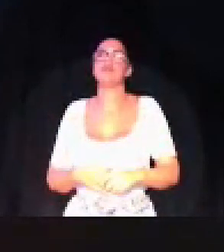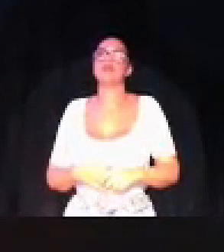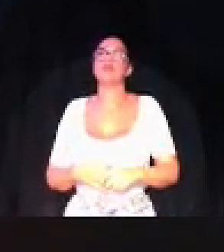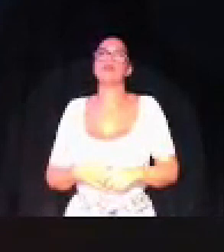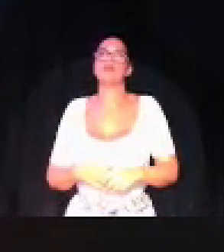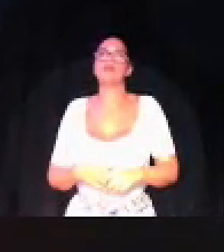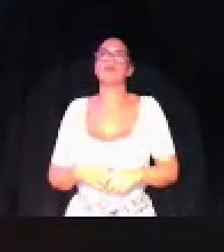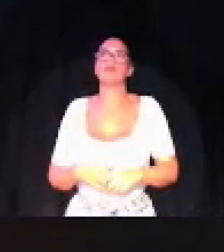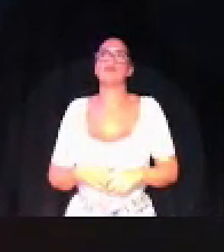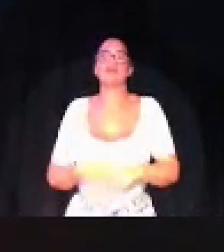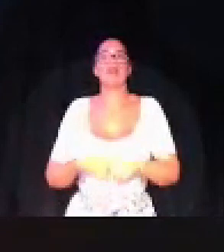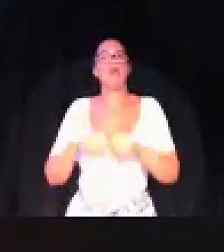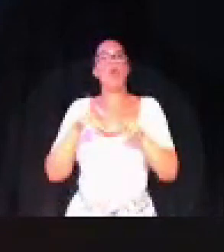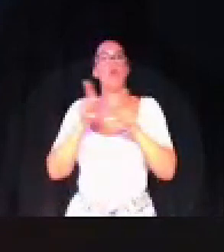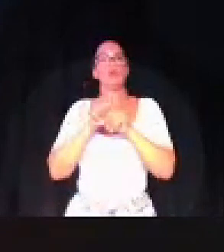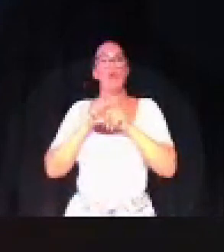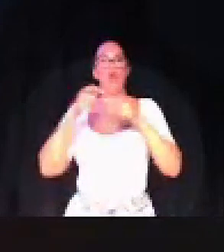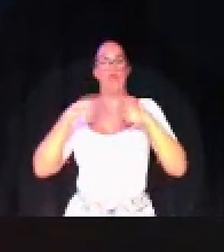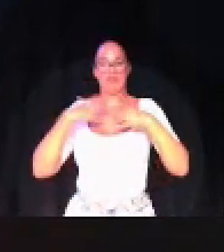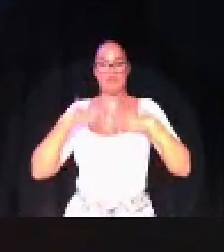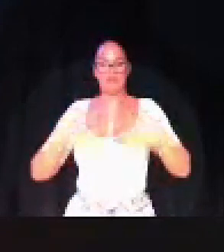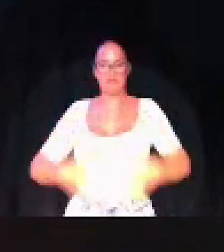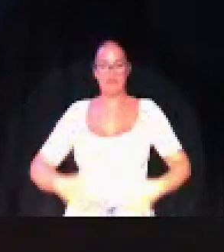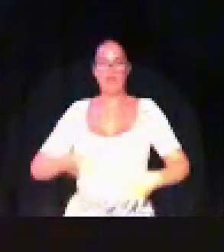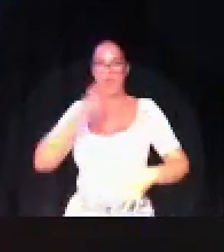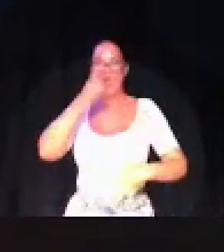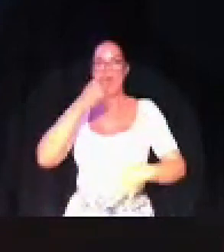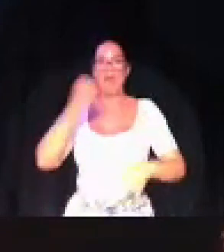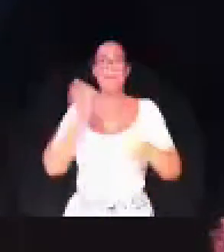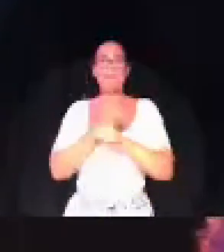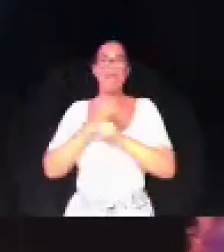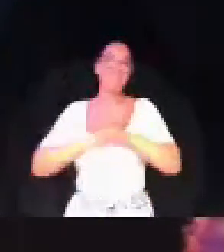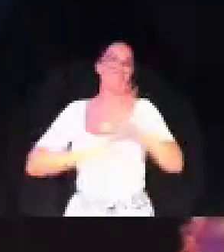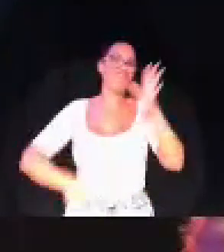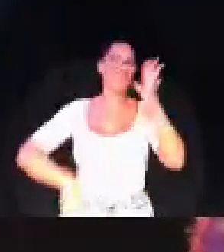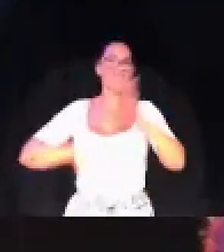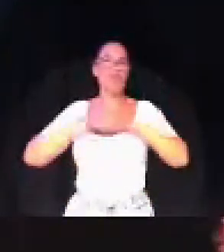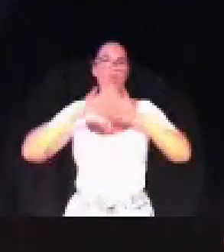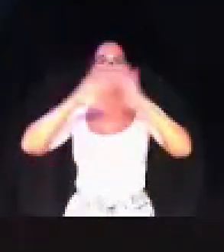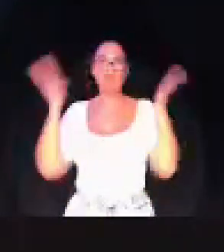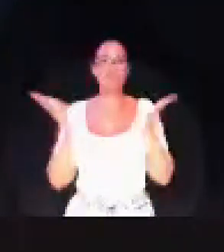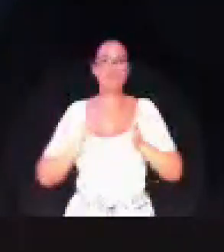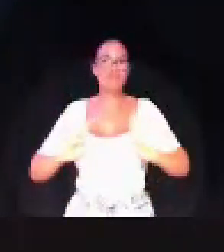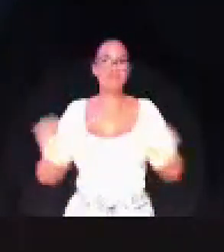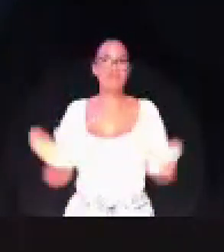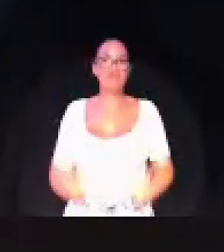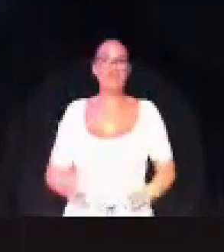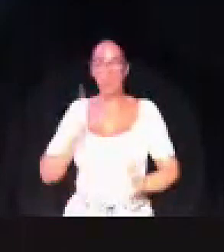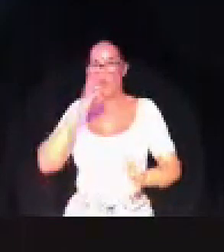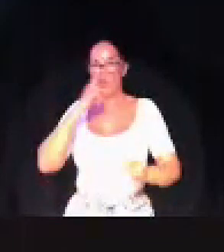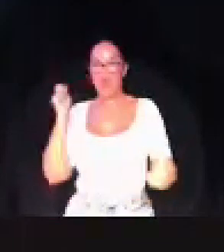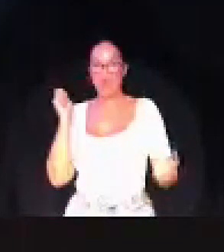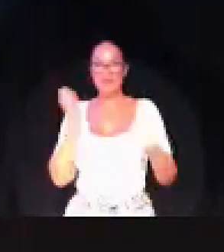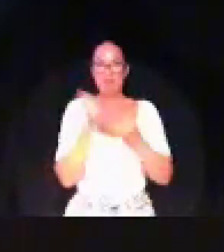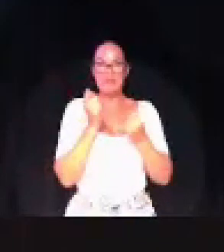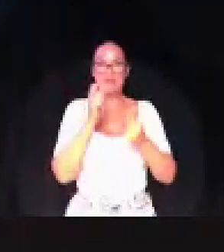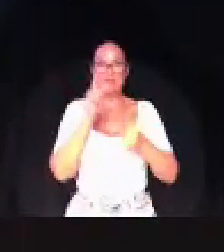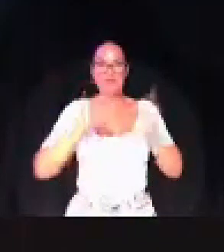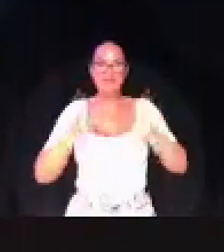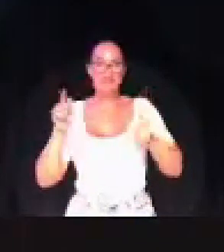this for the whole body, but aspects of it could be taken and adapted to the body in different ways.